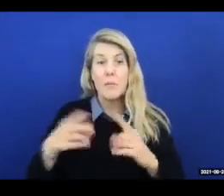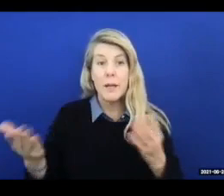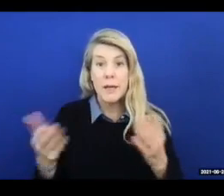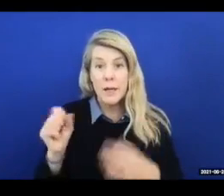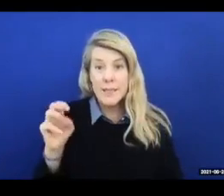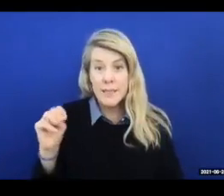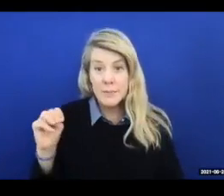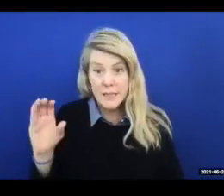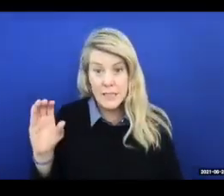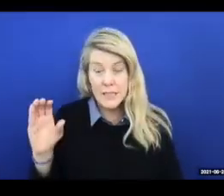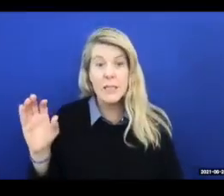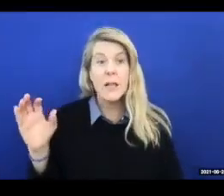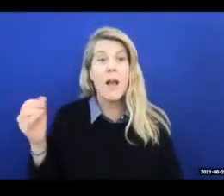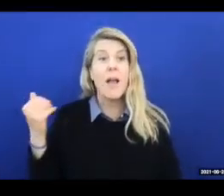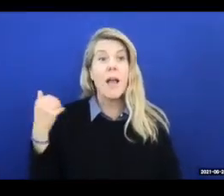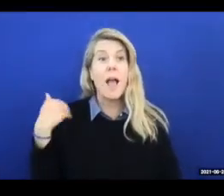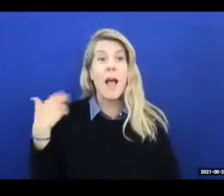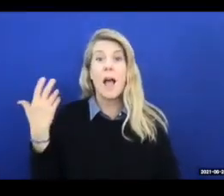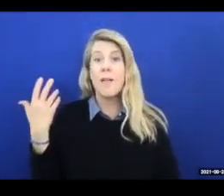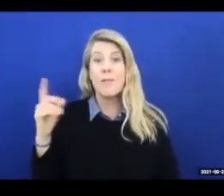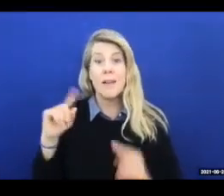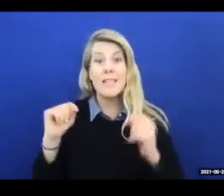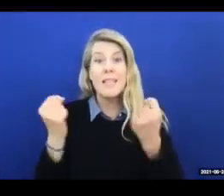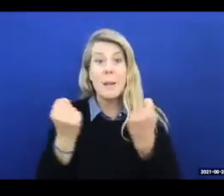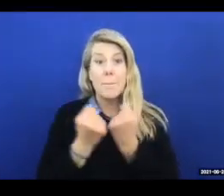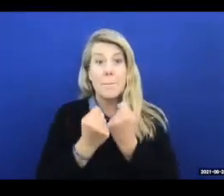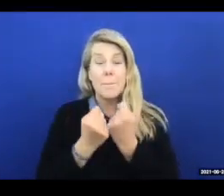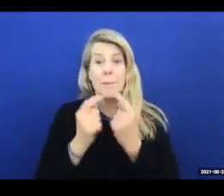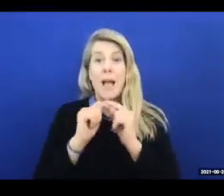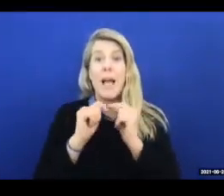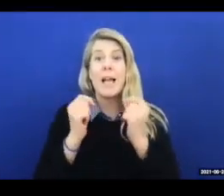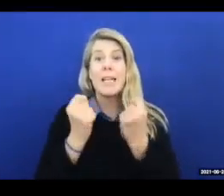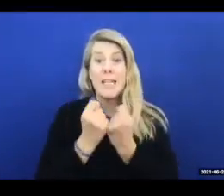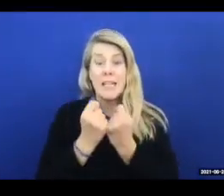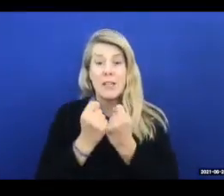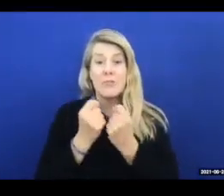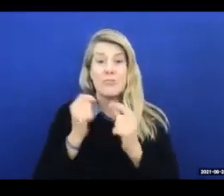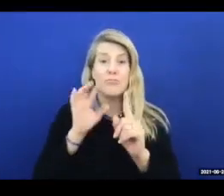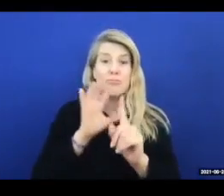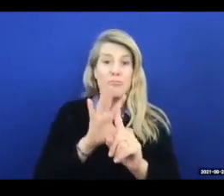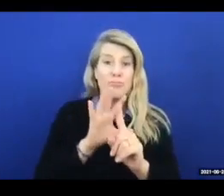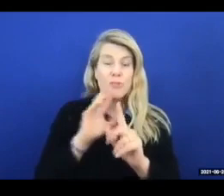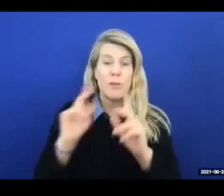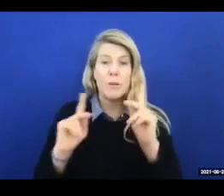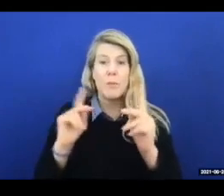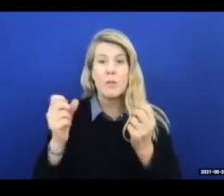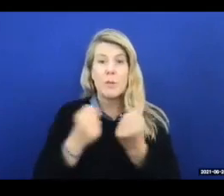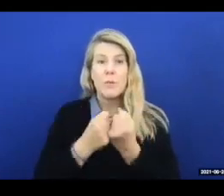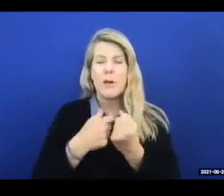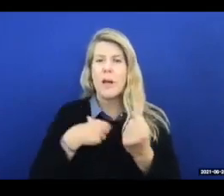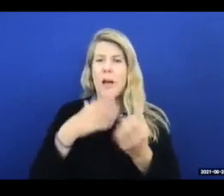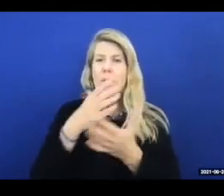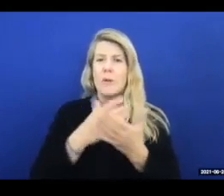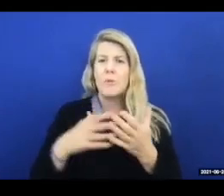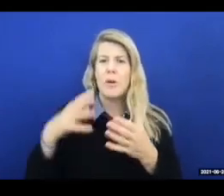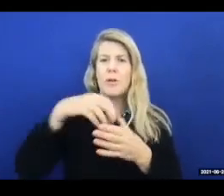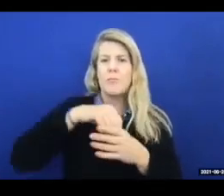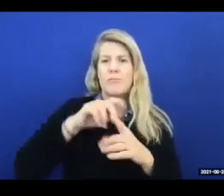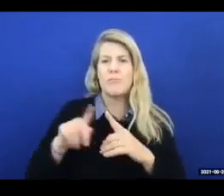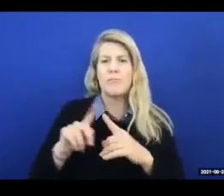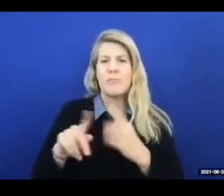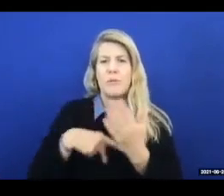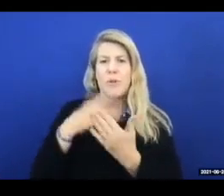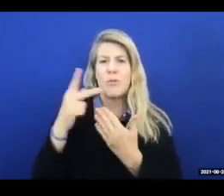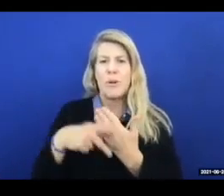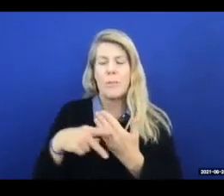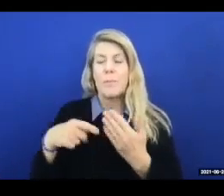SMC, I had a team of people to support me. I was a part of many different programs.